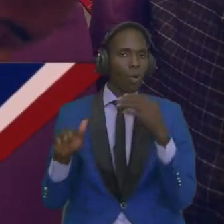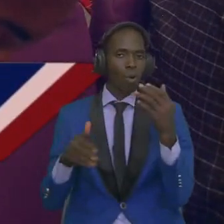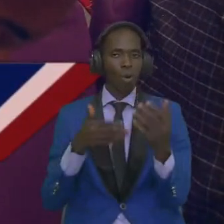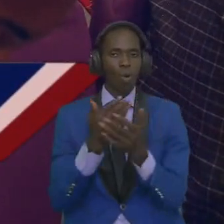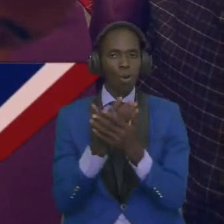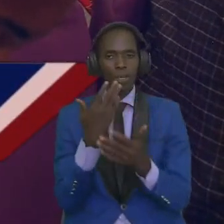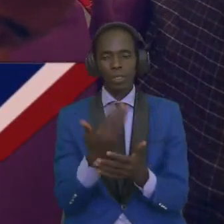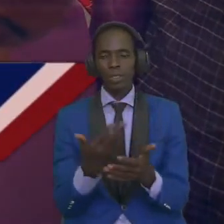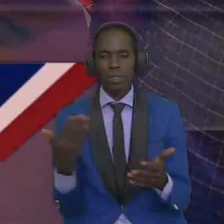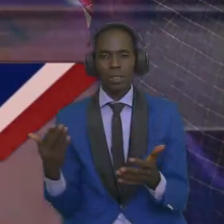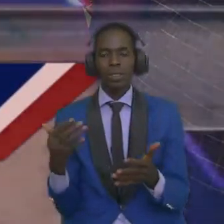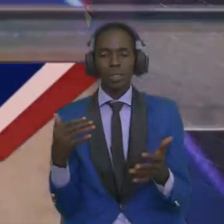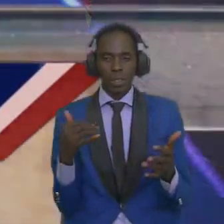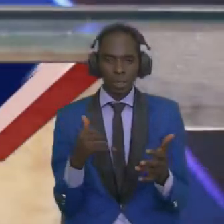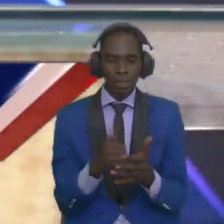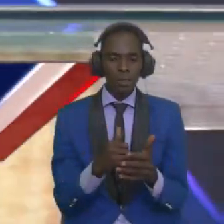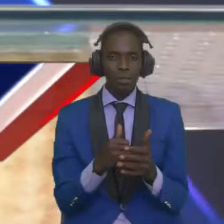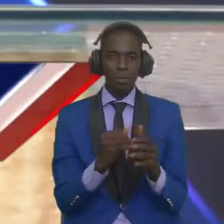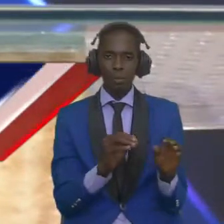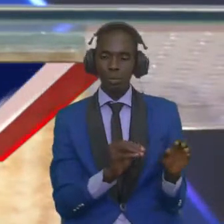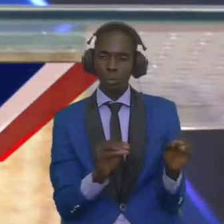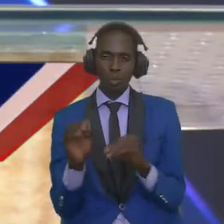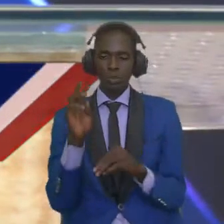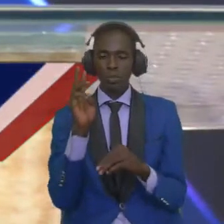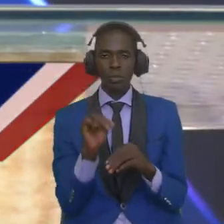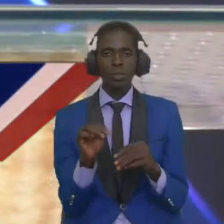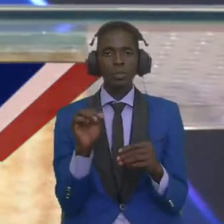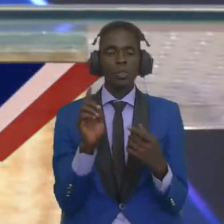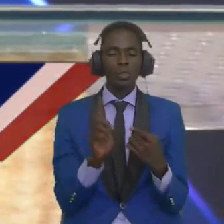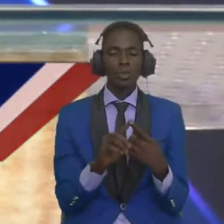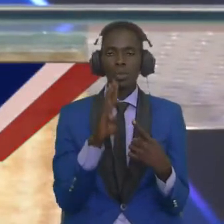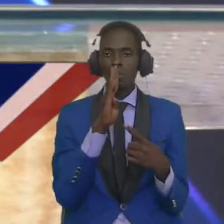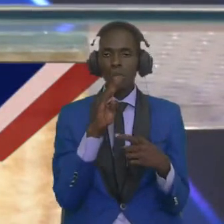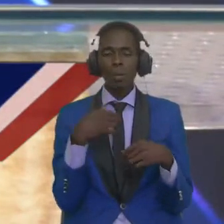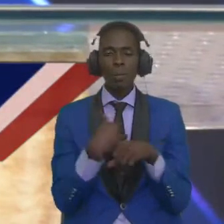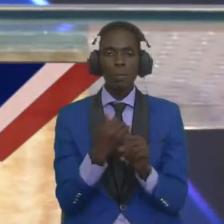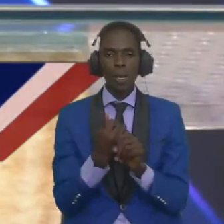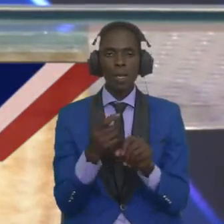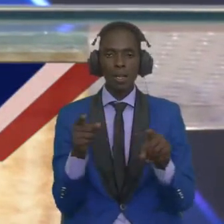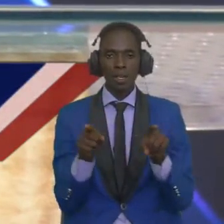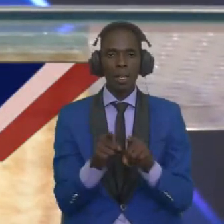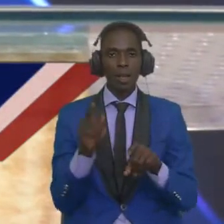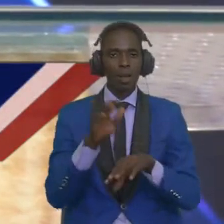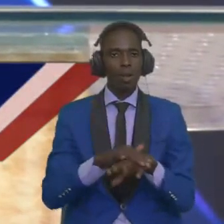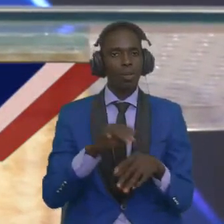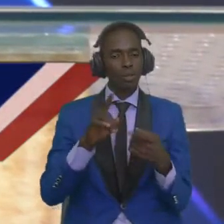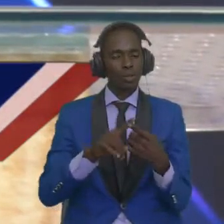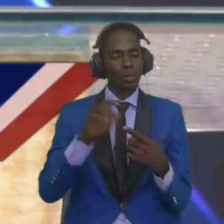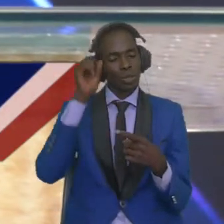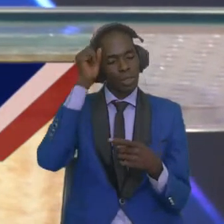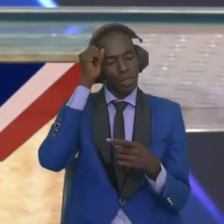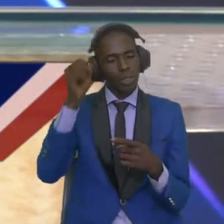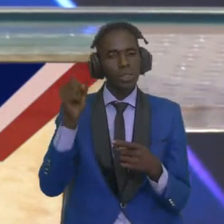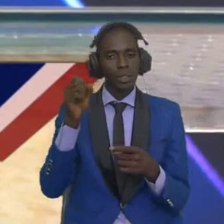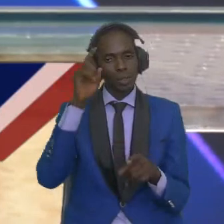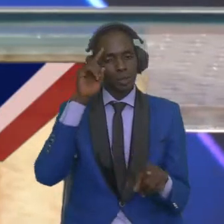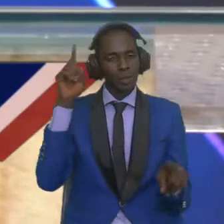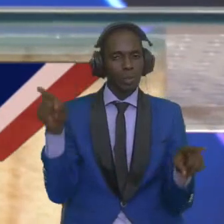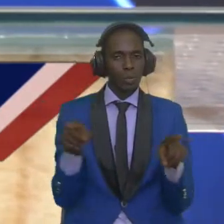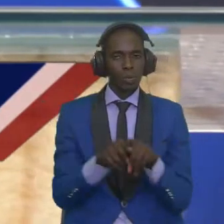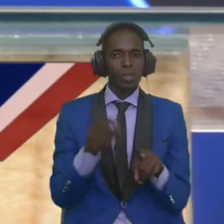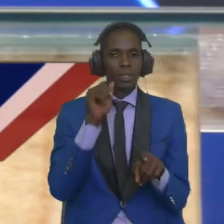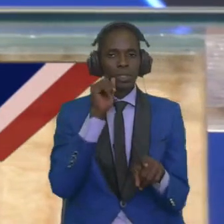things, it behooved him to be made like unto his brethren, that he might